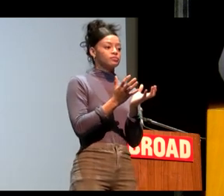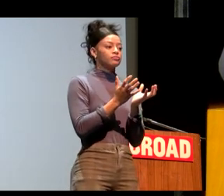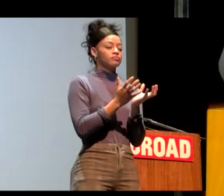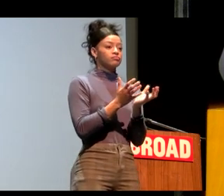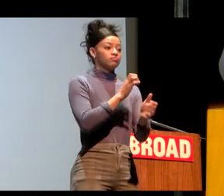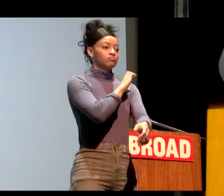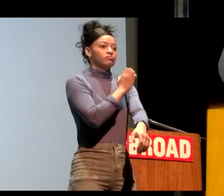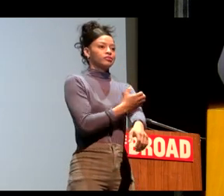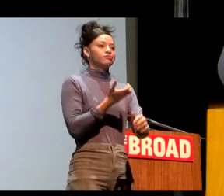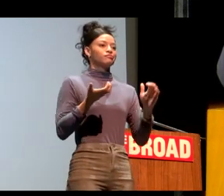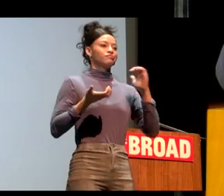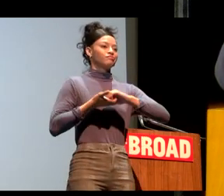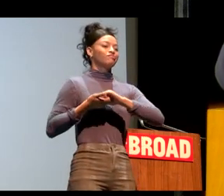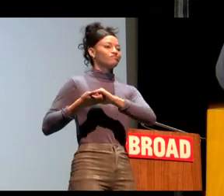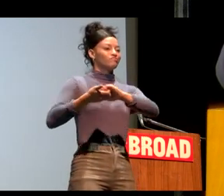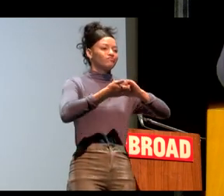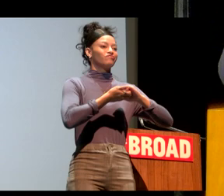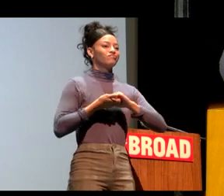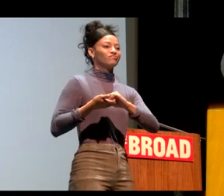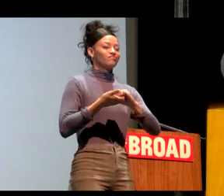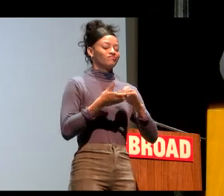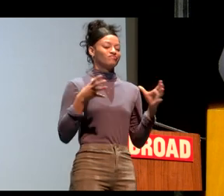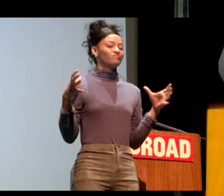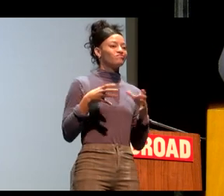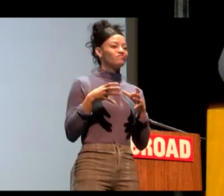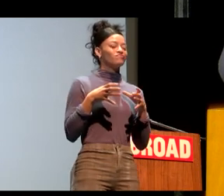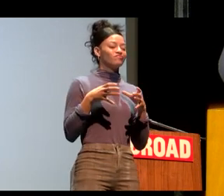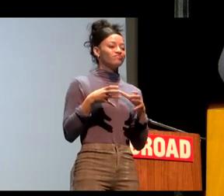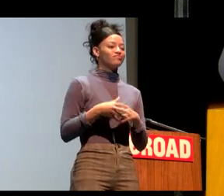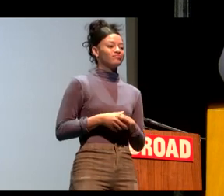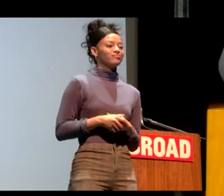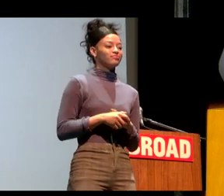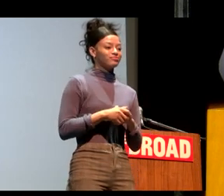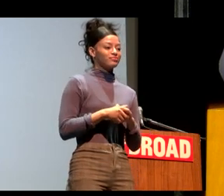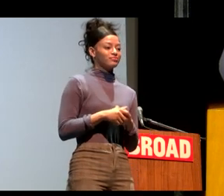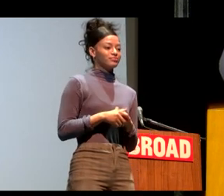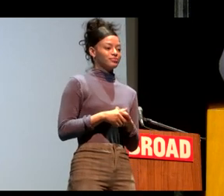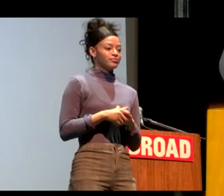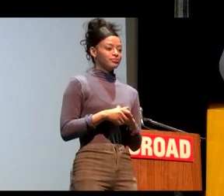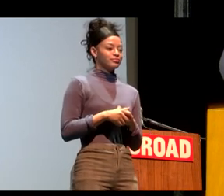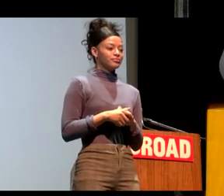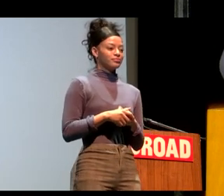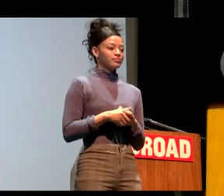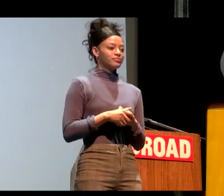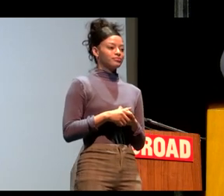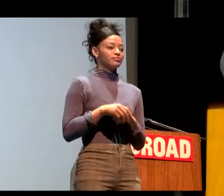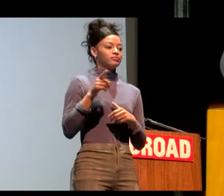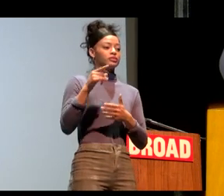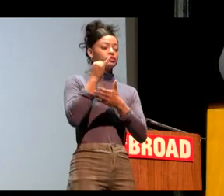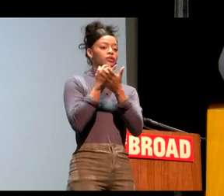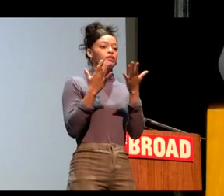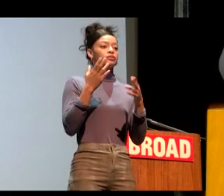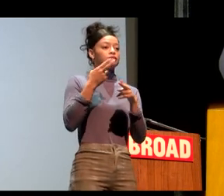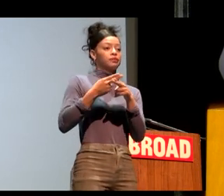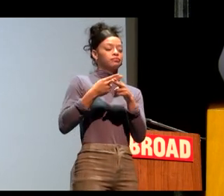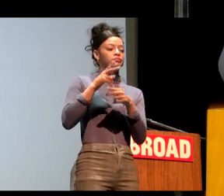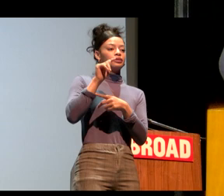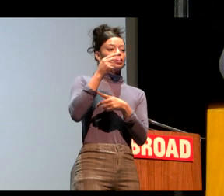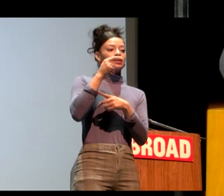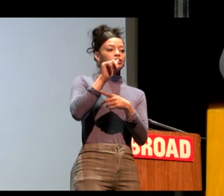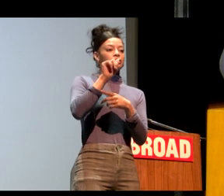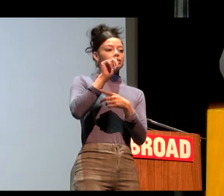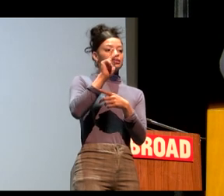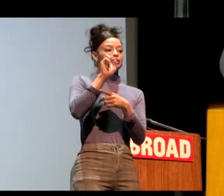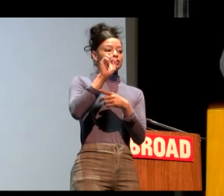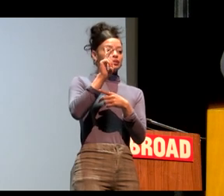we're on stage with an artist, Takashi, who has been in the business